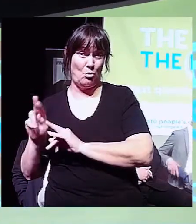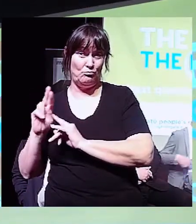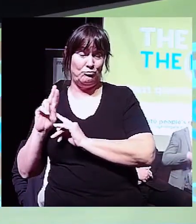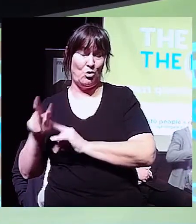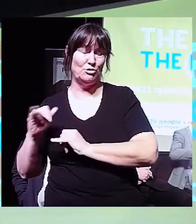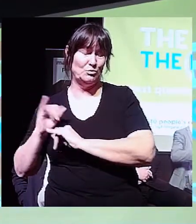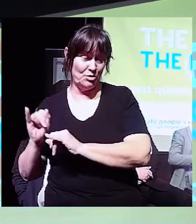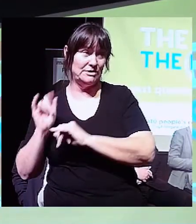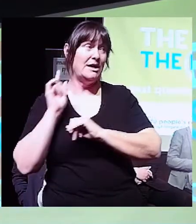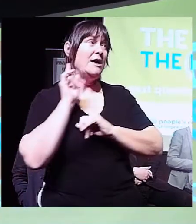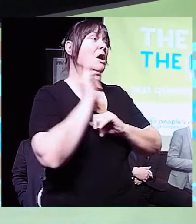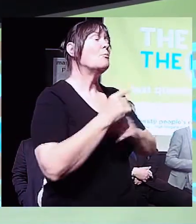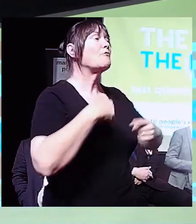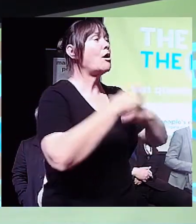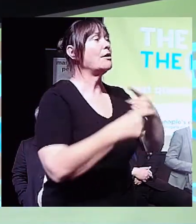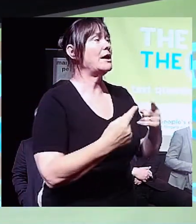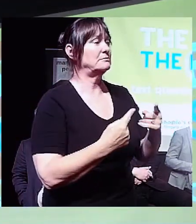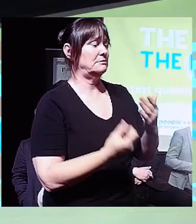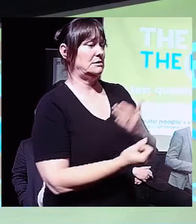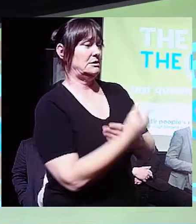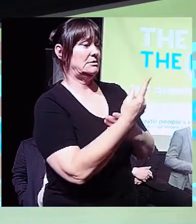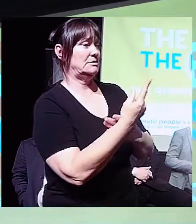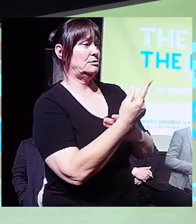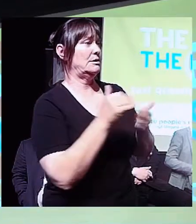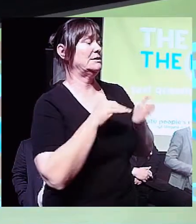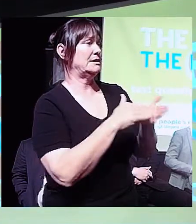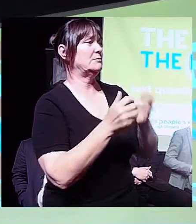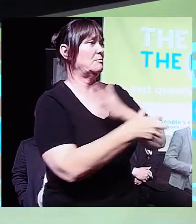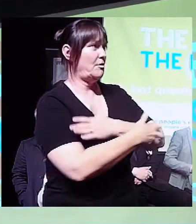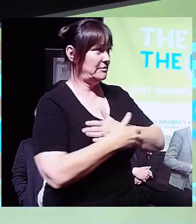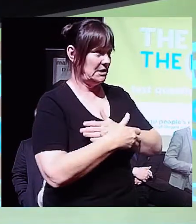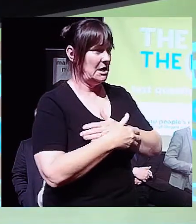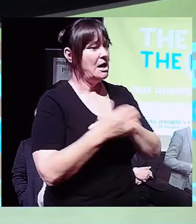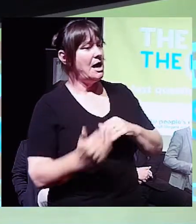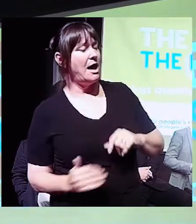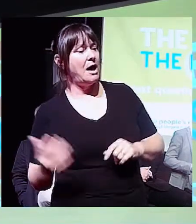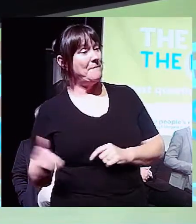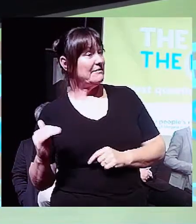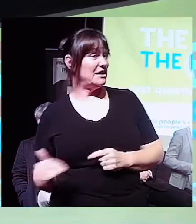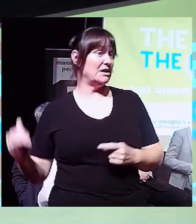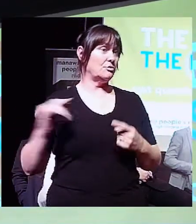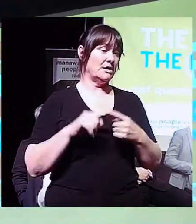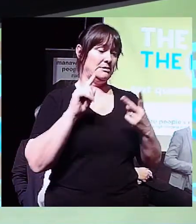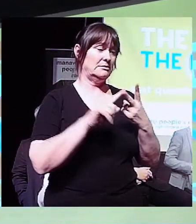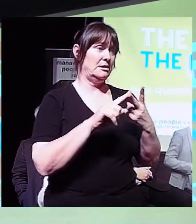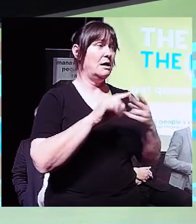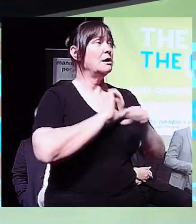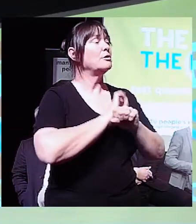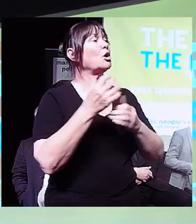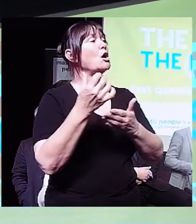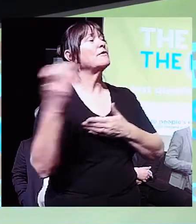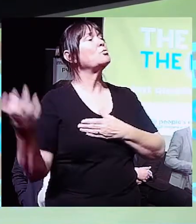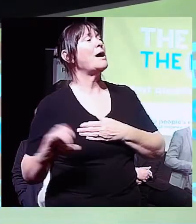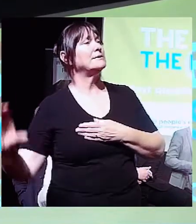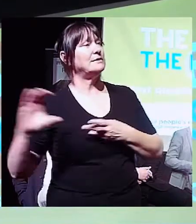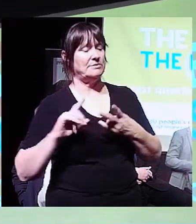initiatives to assist with poverty, such as a $25 increase to benefits across the board, such as the COVID wage subsidy and the